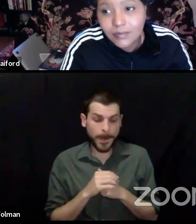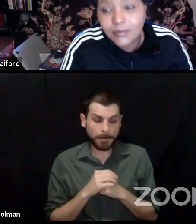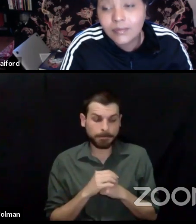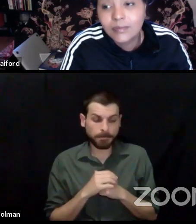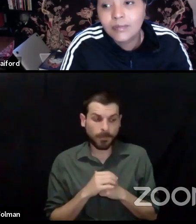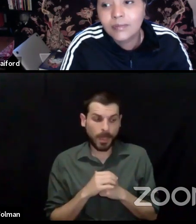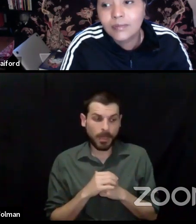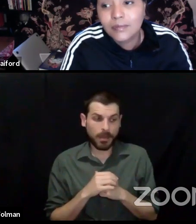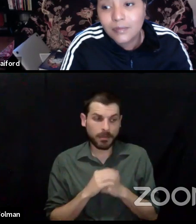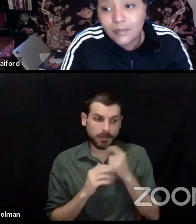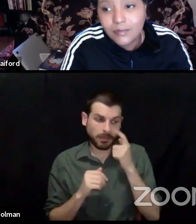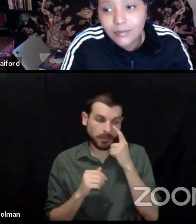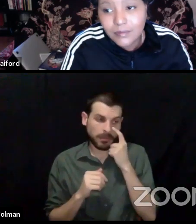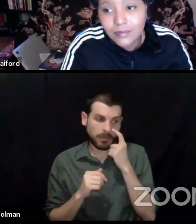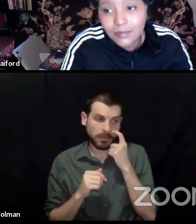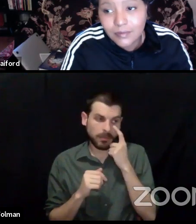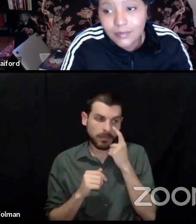as somebody that I have